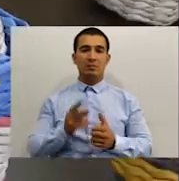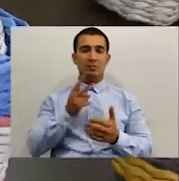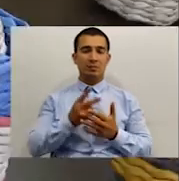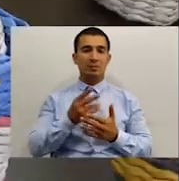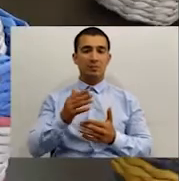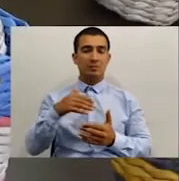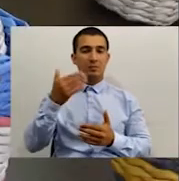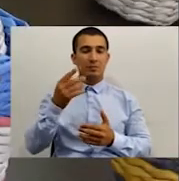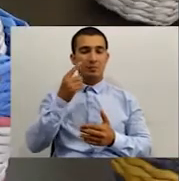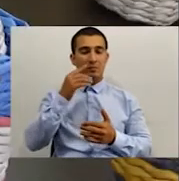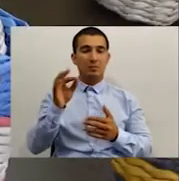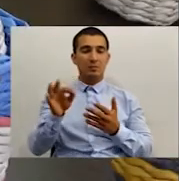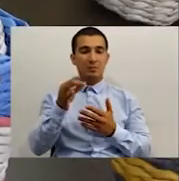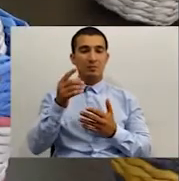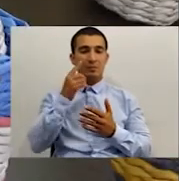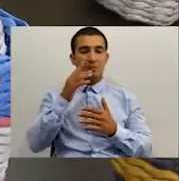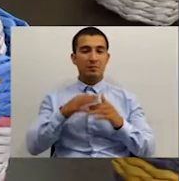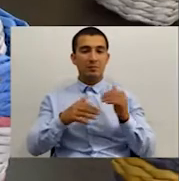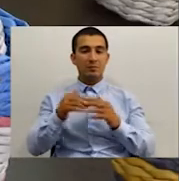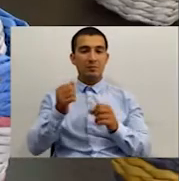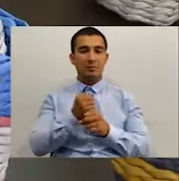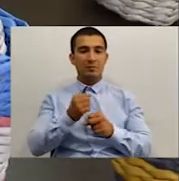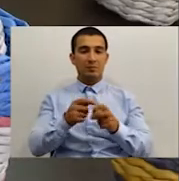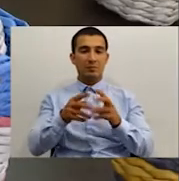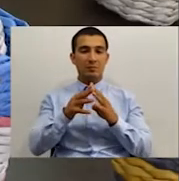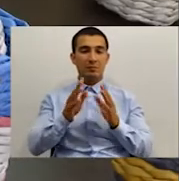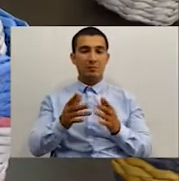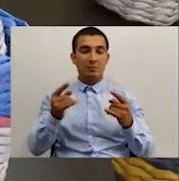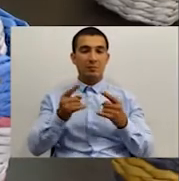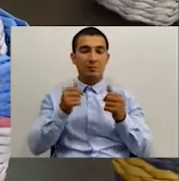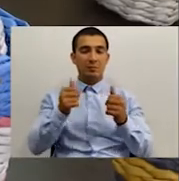Tepadagi pastdan o'tib tepaga chiqib ketadi.